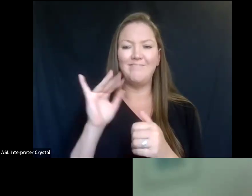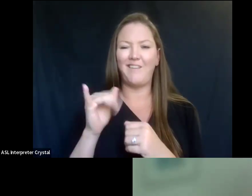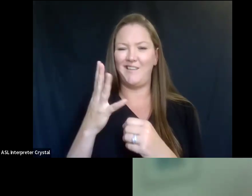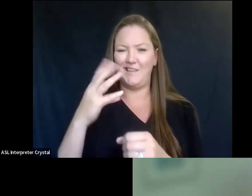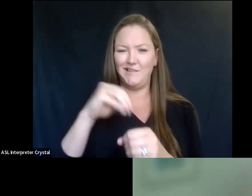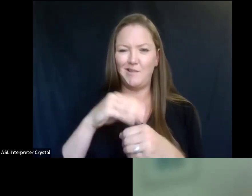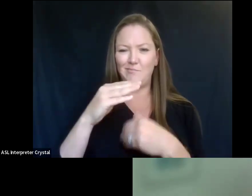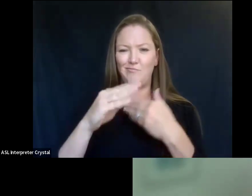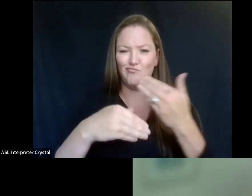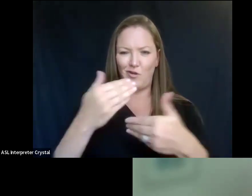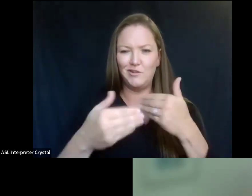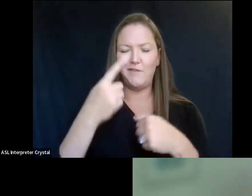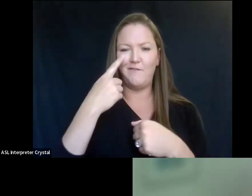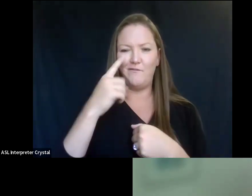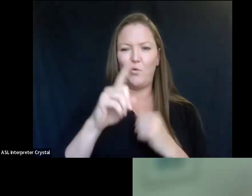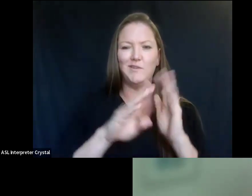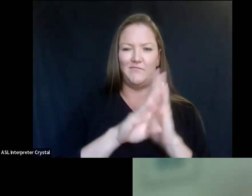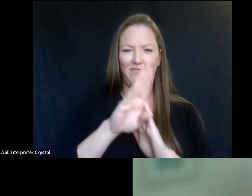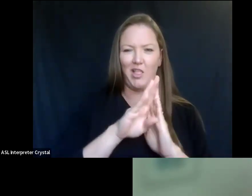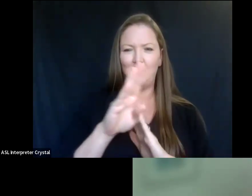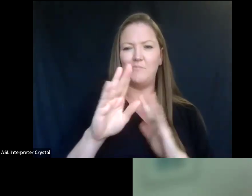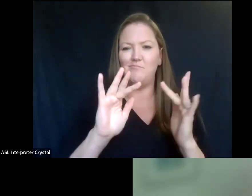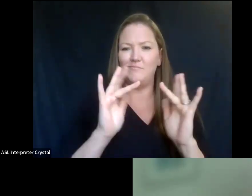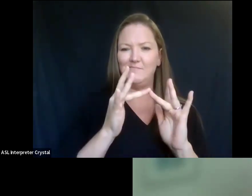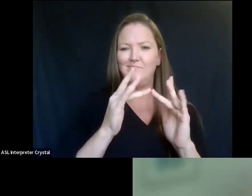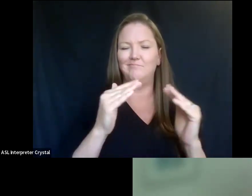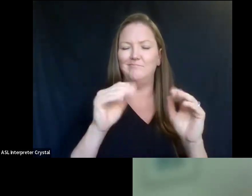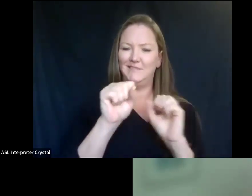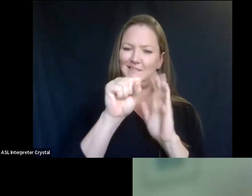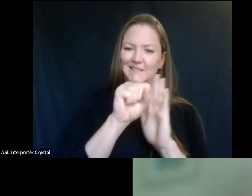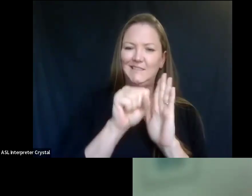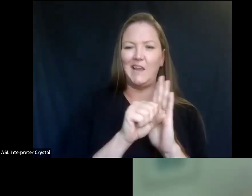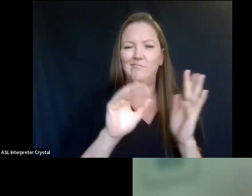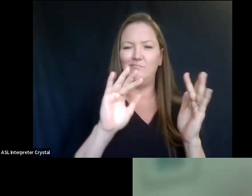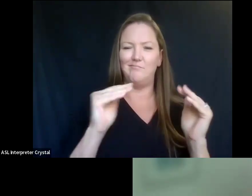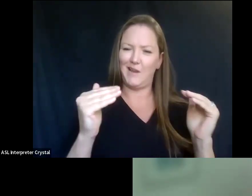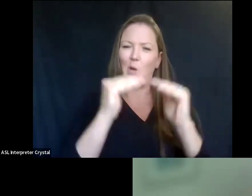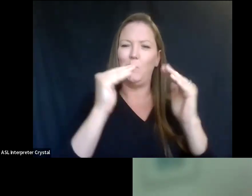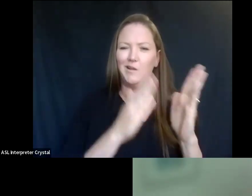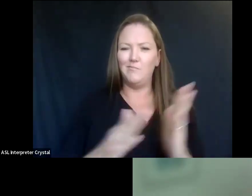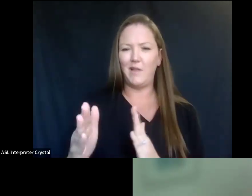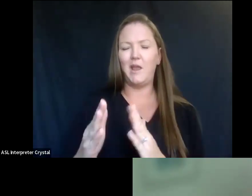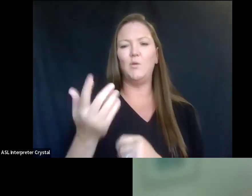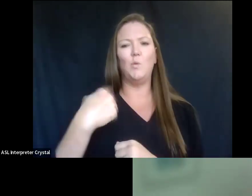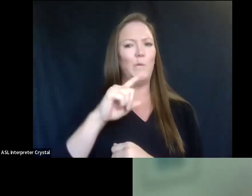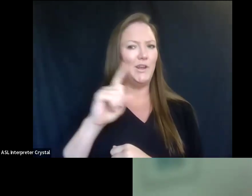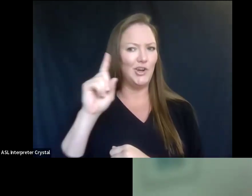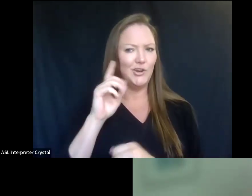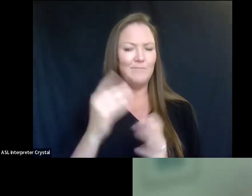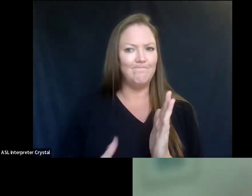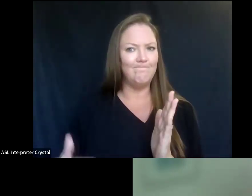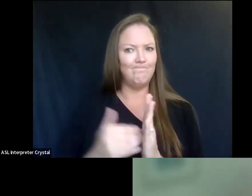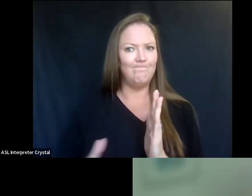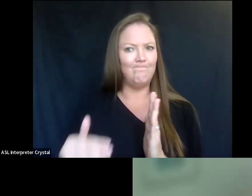to develop the state digital equity plan, the thing that we heard a lot in our 20 regional